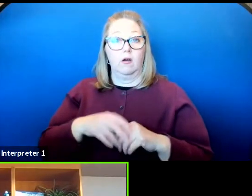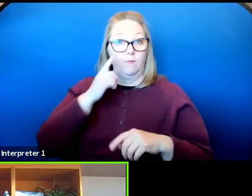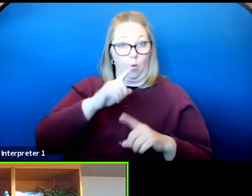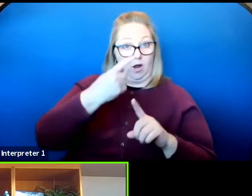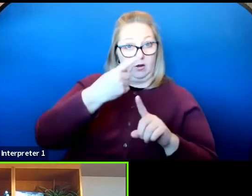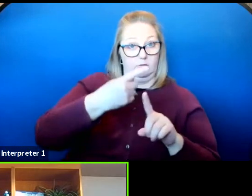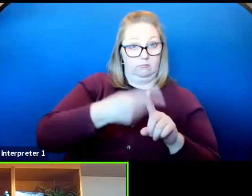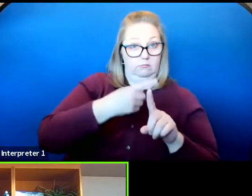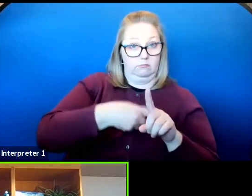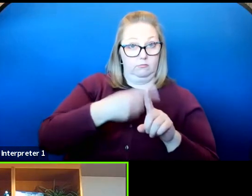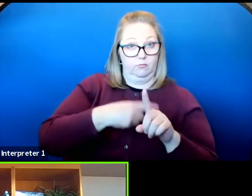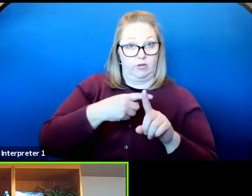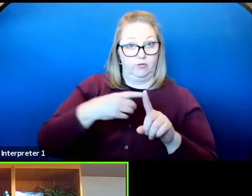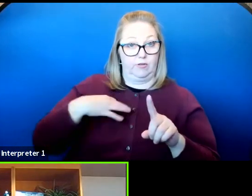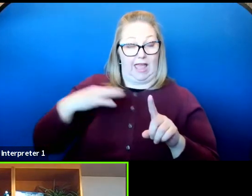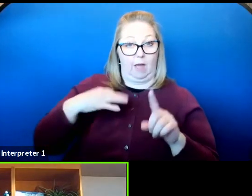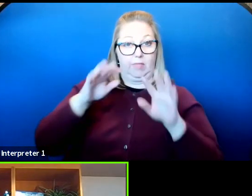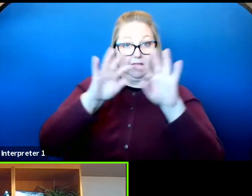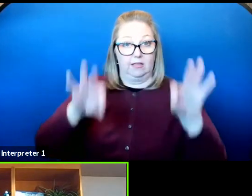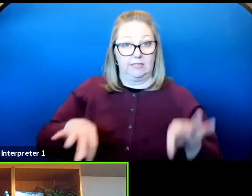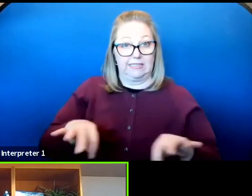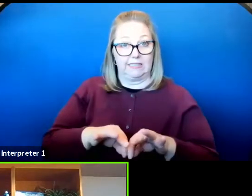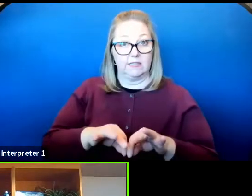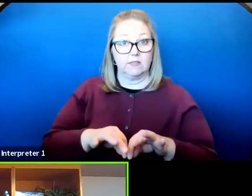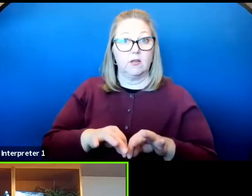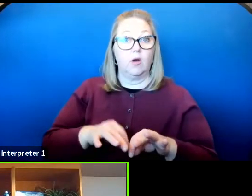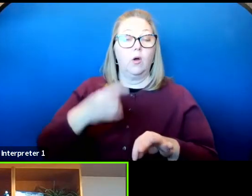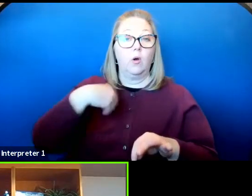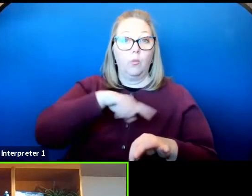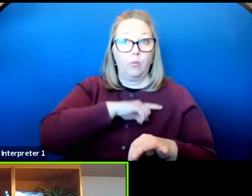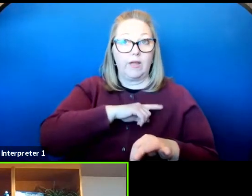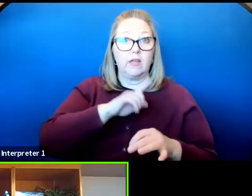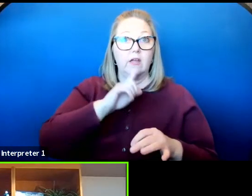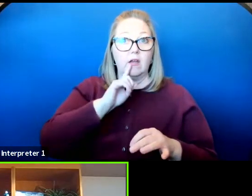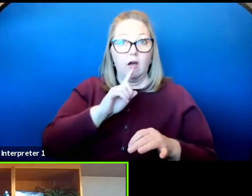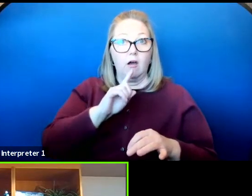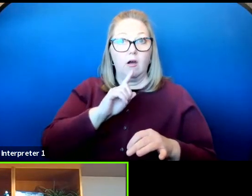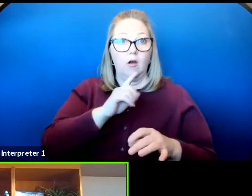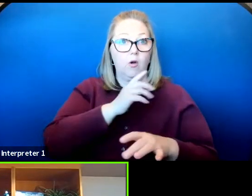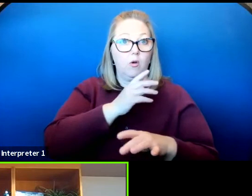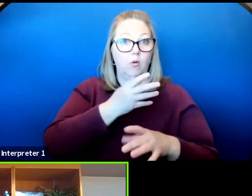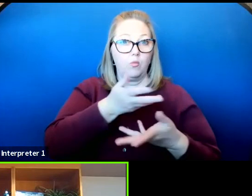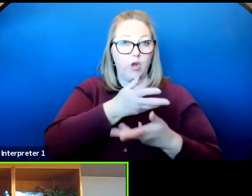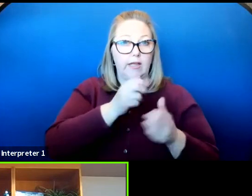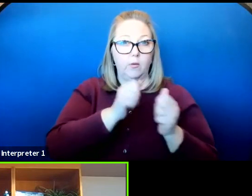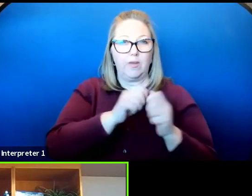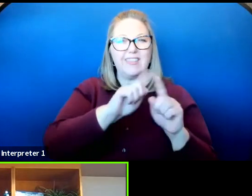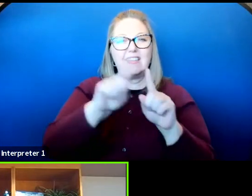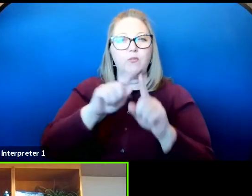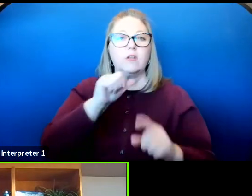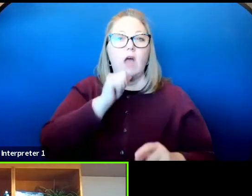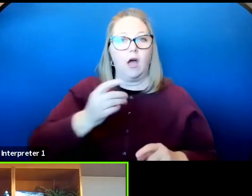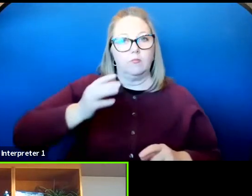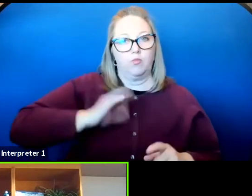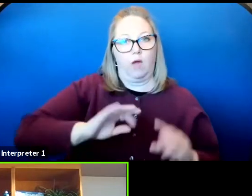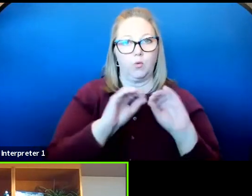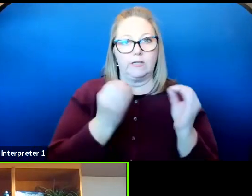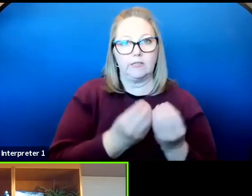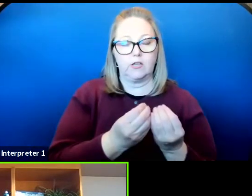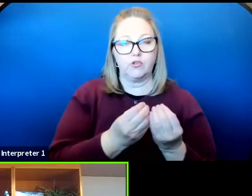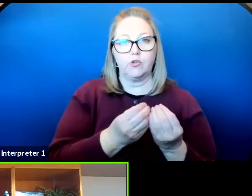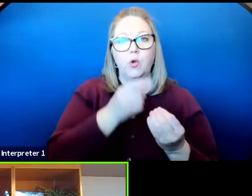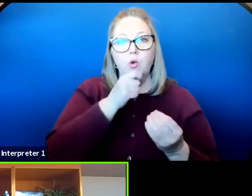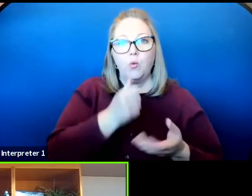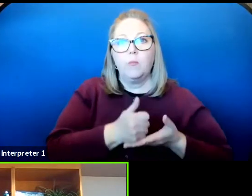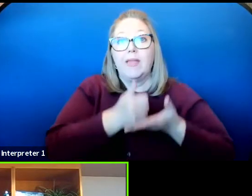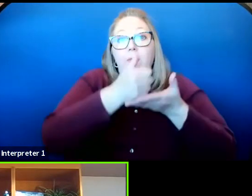we are actually launching with multiple nonprofits, essentially a support system that will be reaching out to all of those clients in